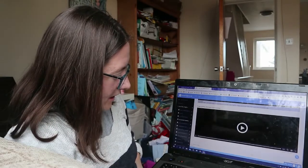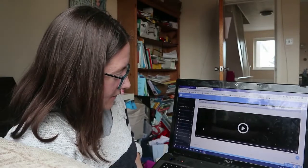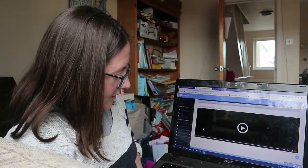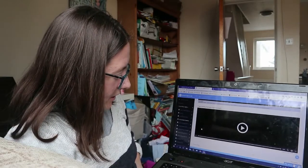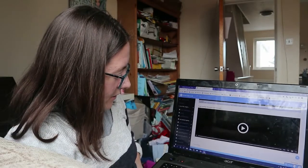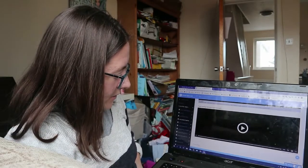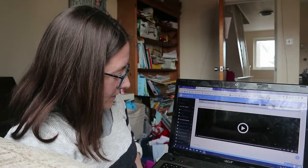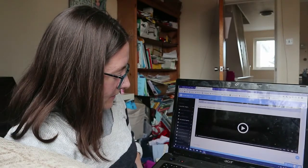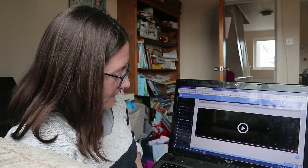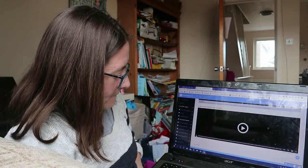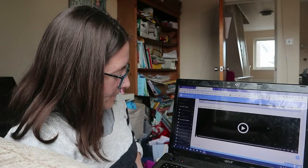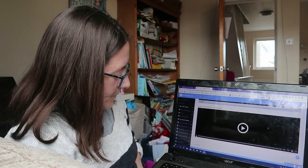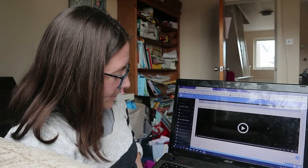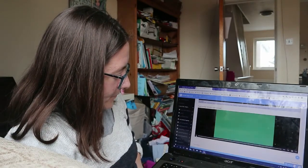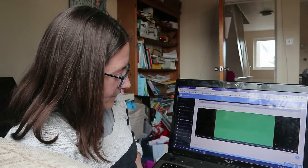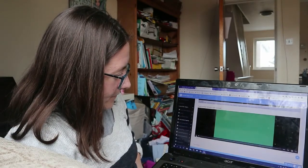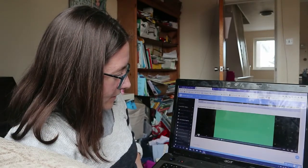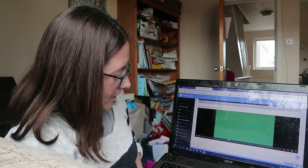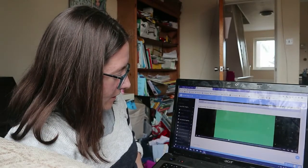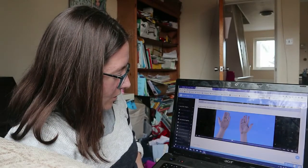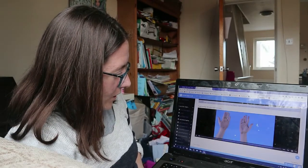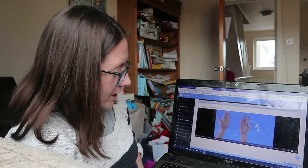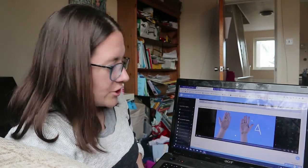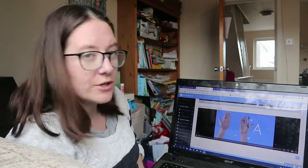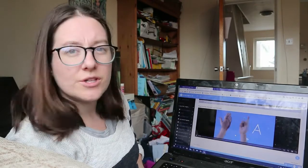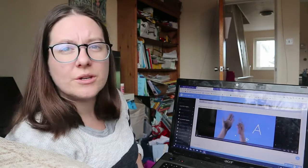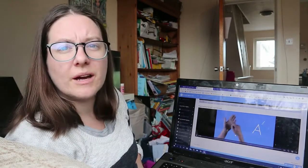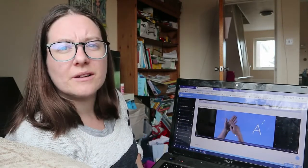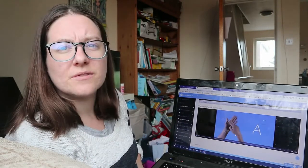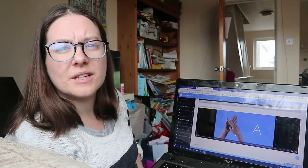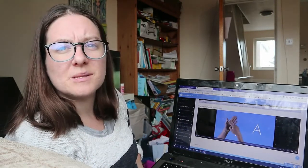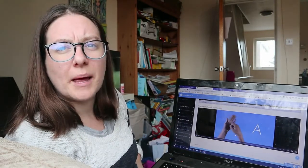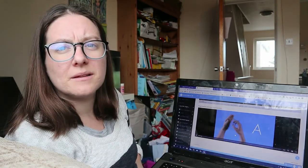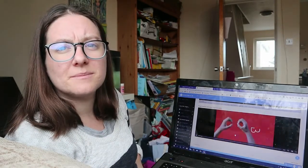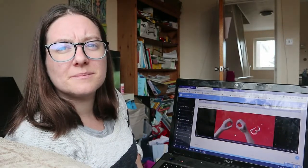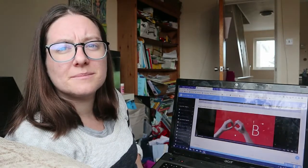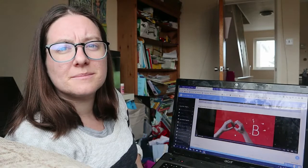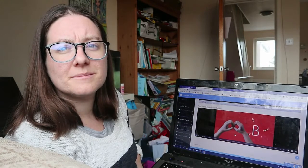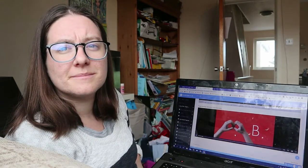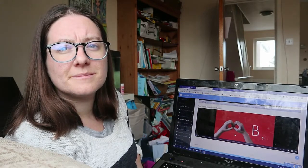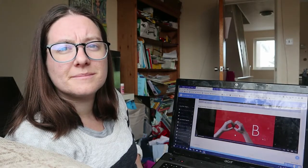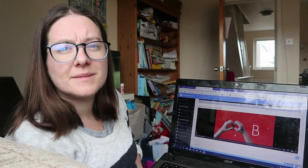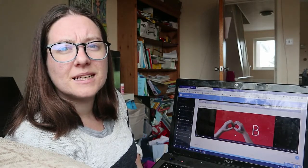50 second video where it shows you how to fingerspell.